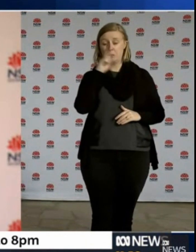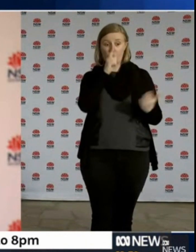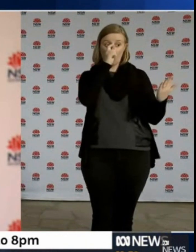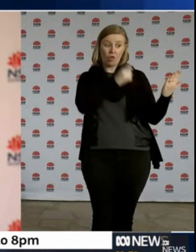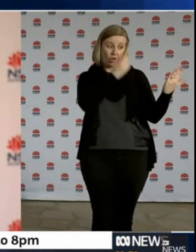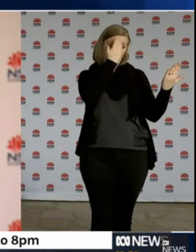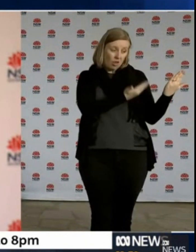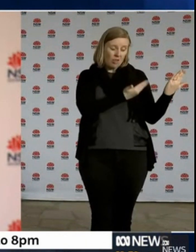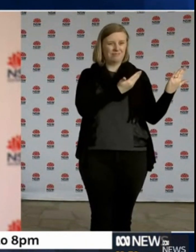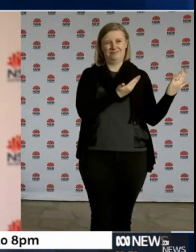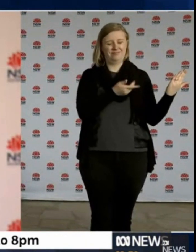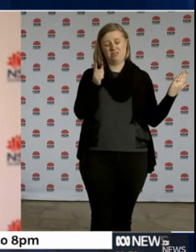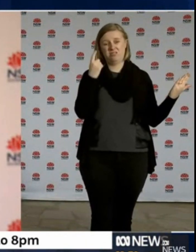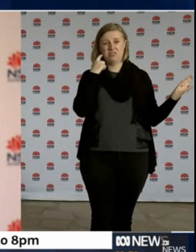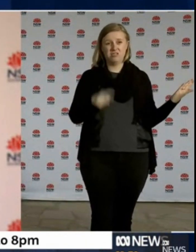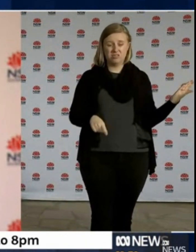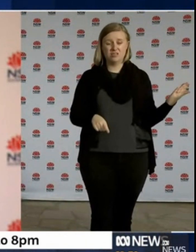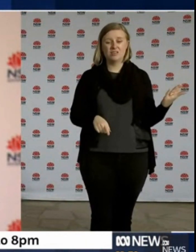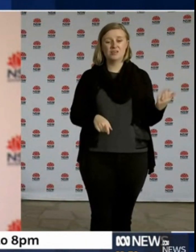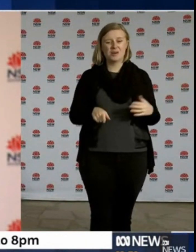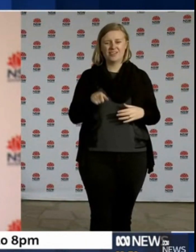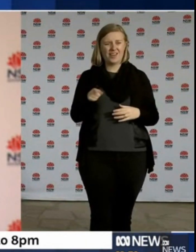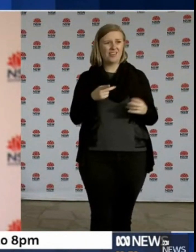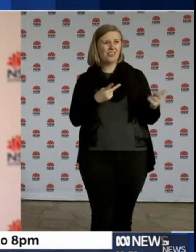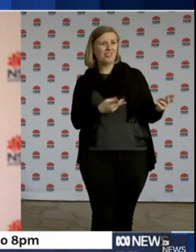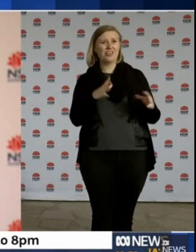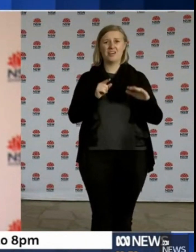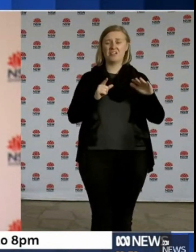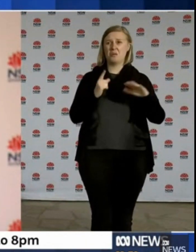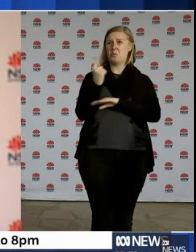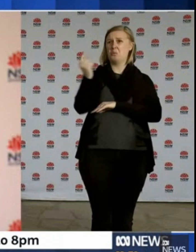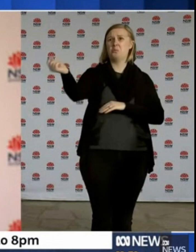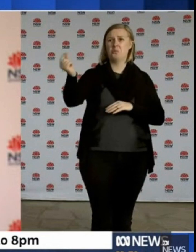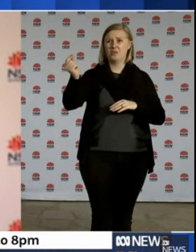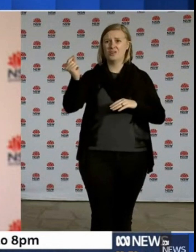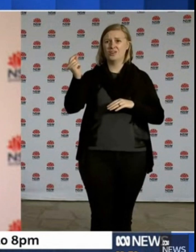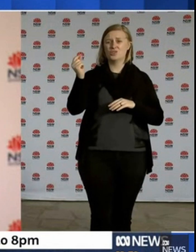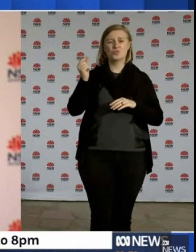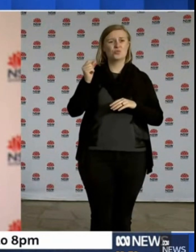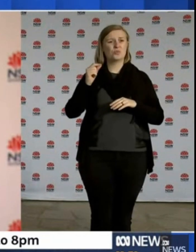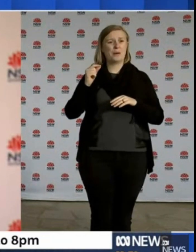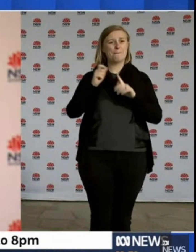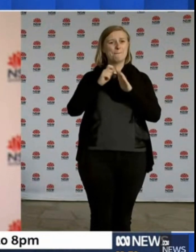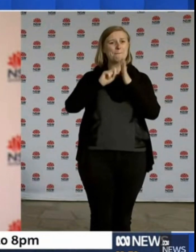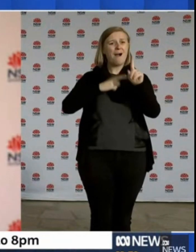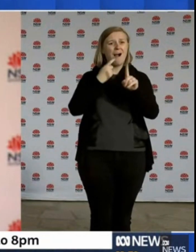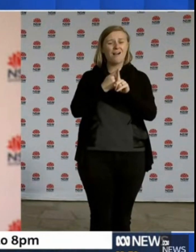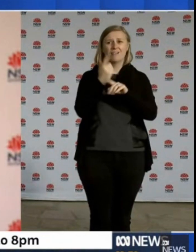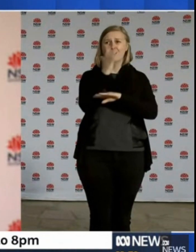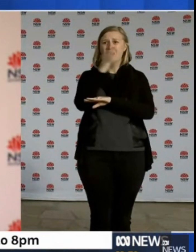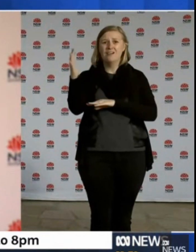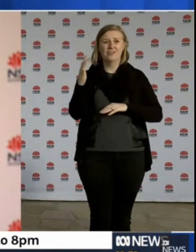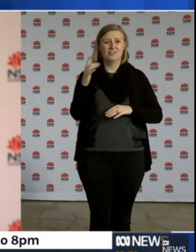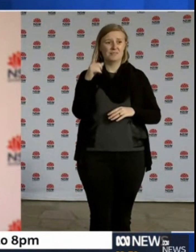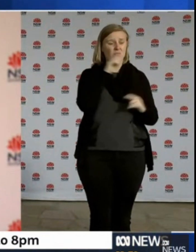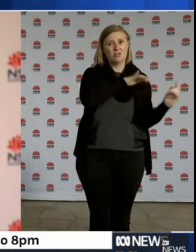proper reason, and I think they're not only on top of that, but then getting lost in the national park and diverting important resources away from the health operation.